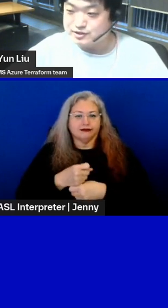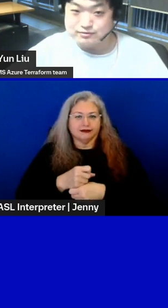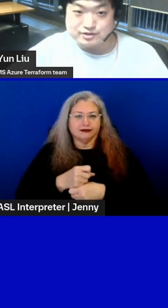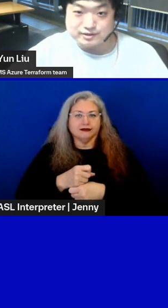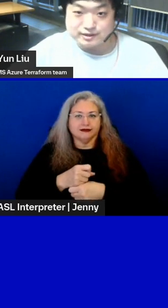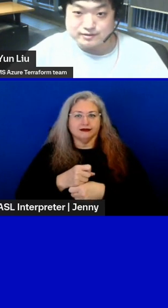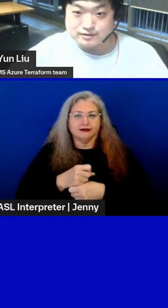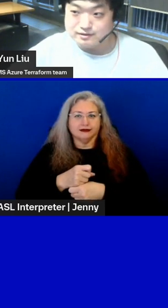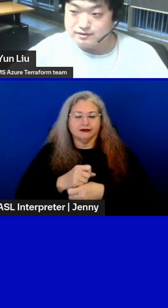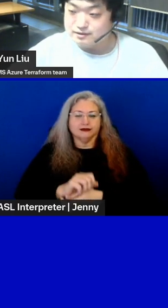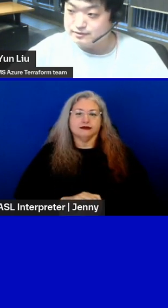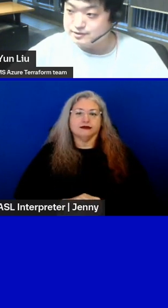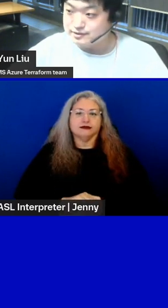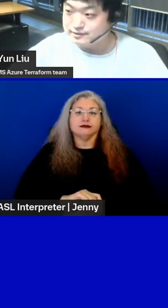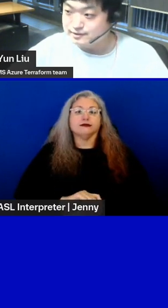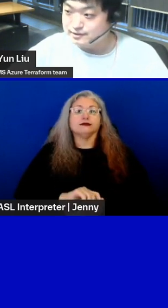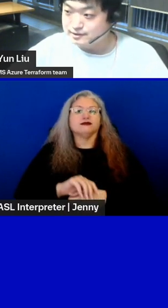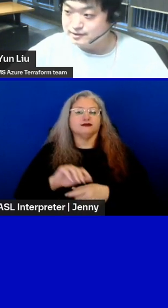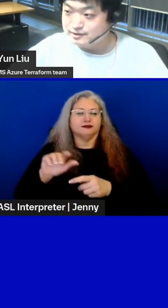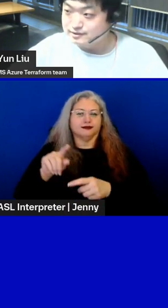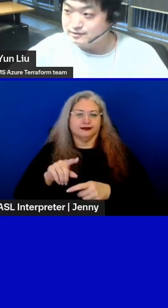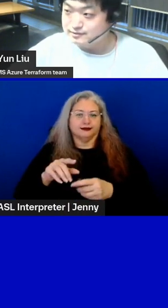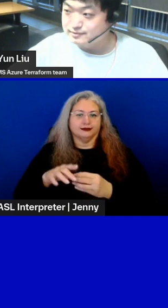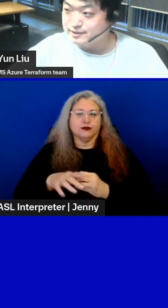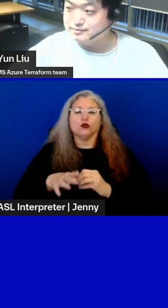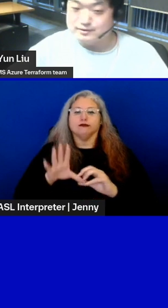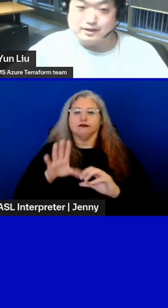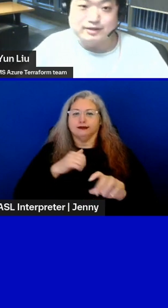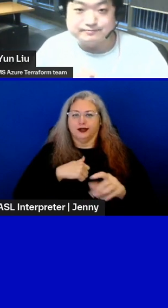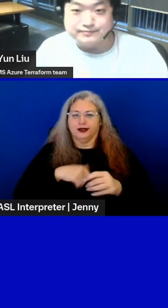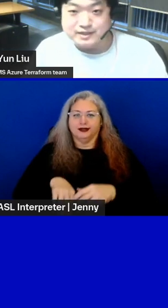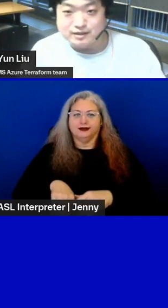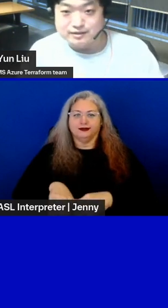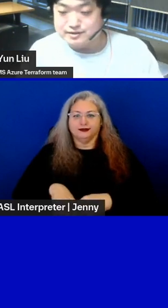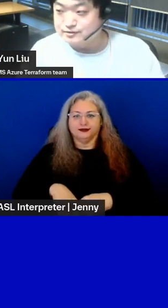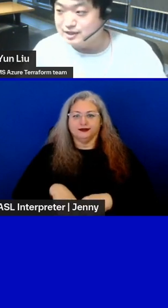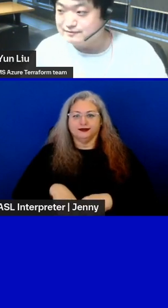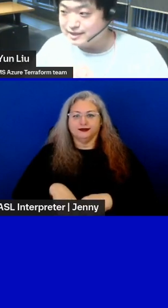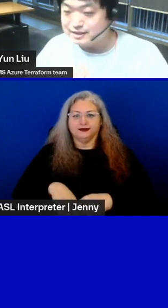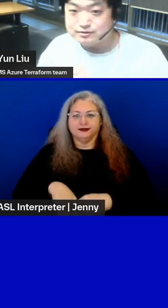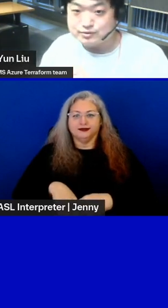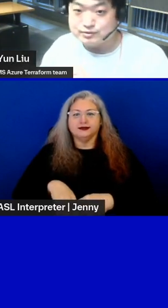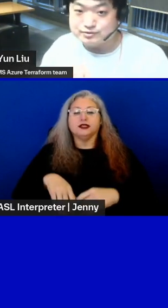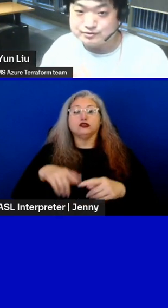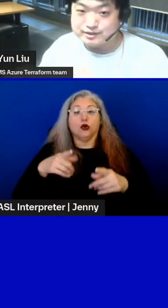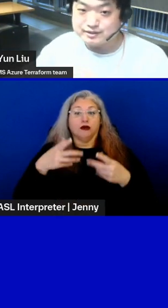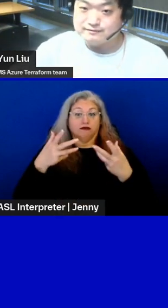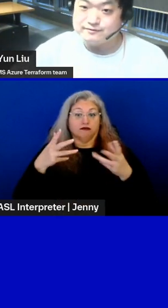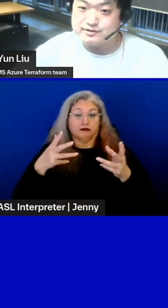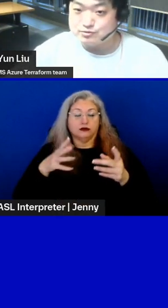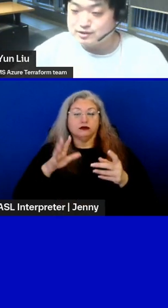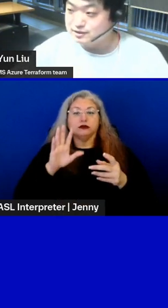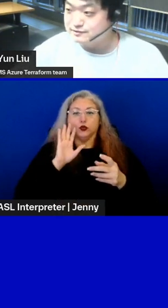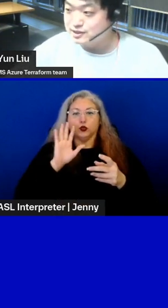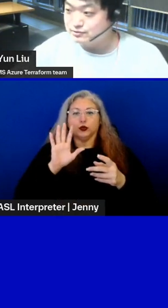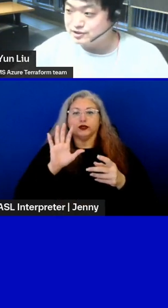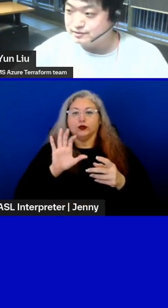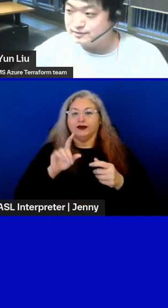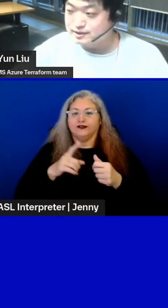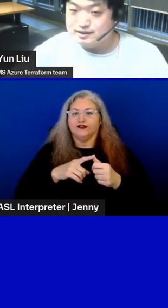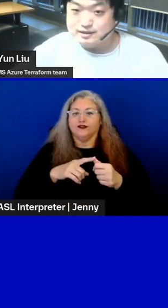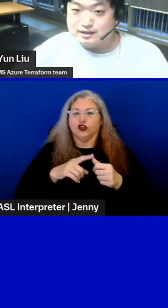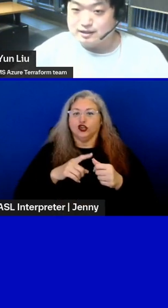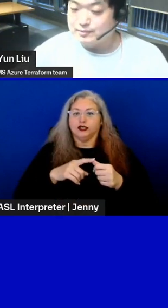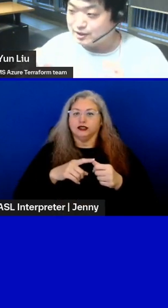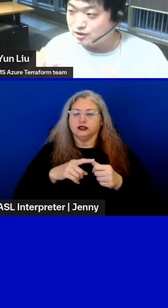round of generation here. Sorry, this, okay. So after that, we will do the first round of